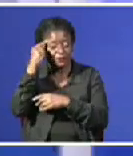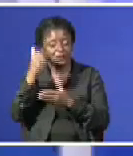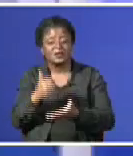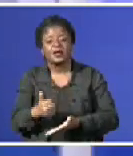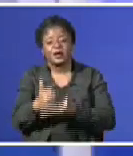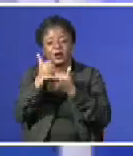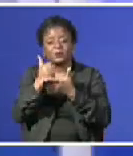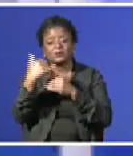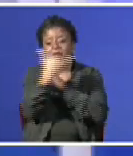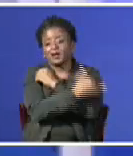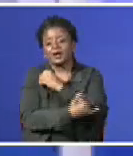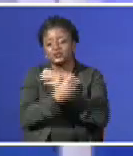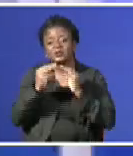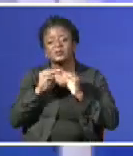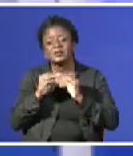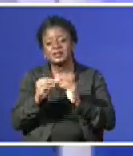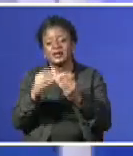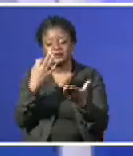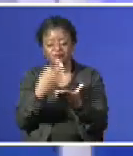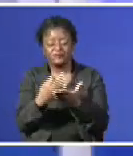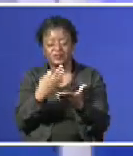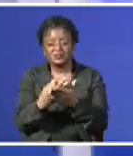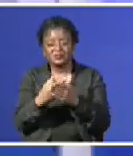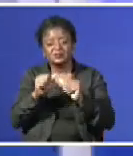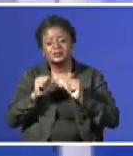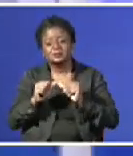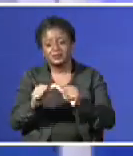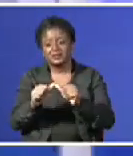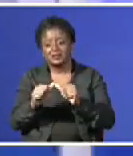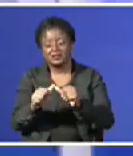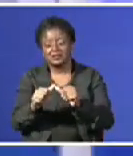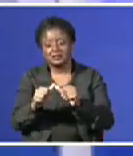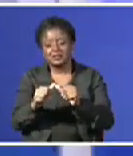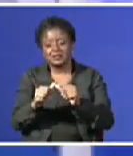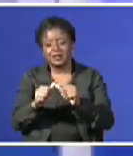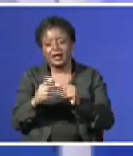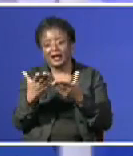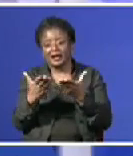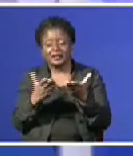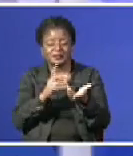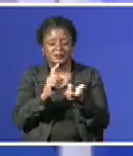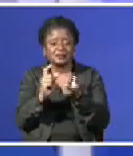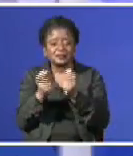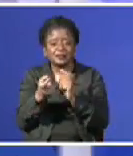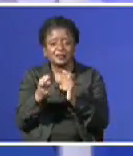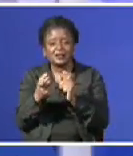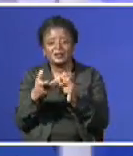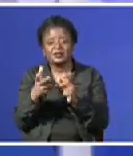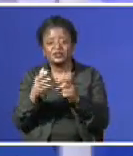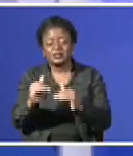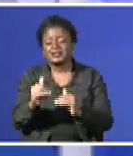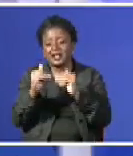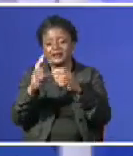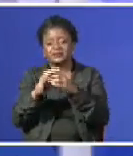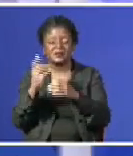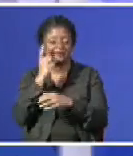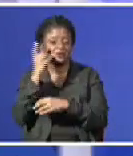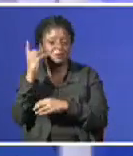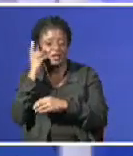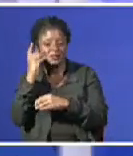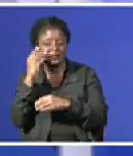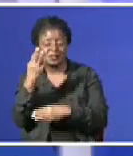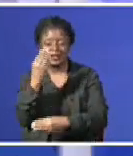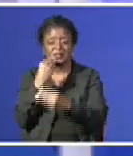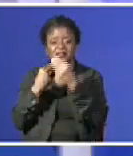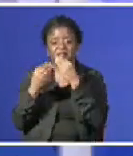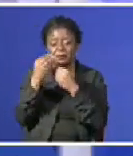fiscal stability, investor confidence, and minimum levels of domestic consumption as we mitigate the economic fallout.